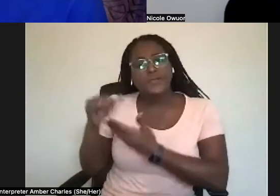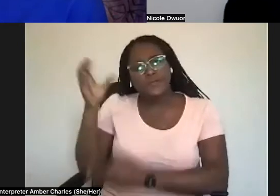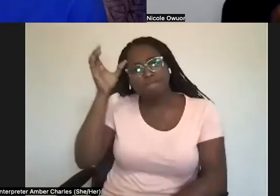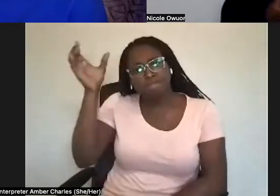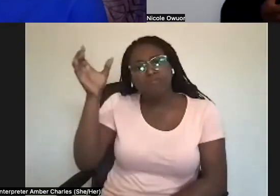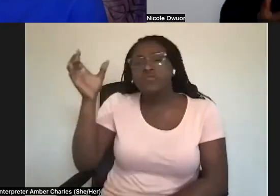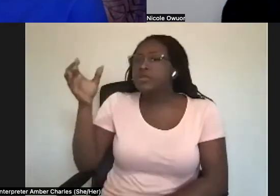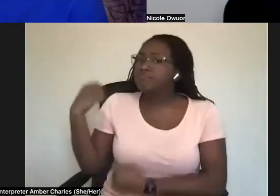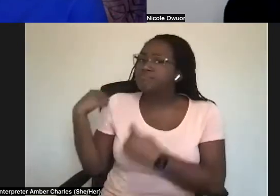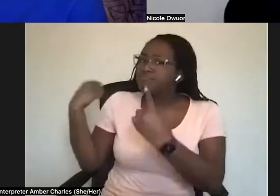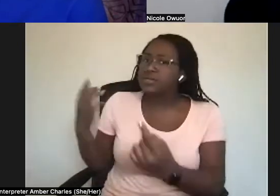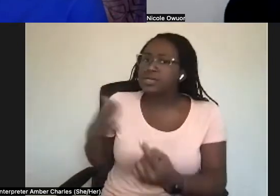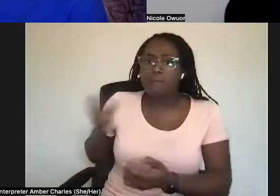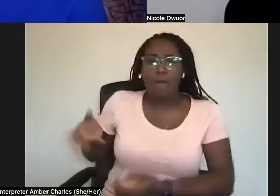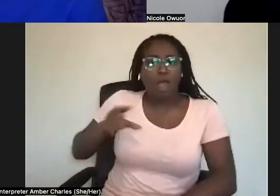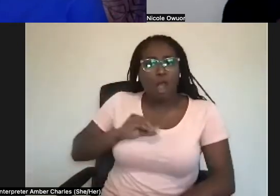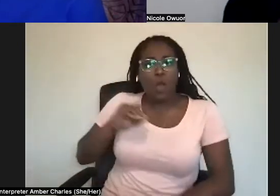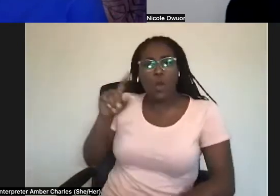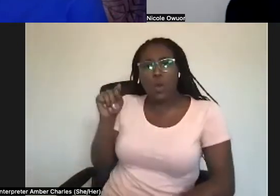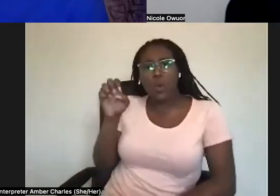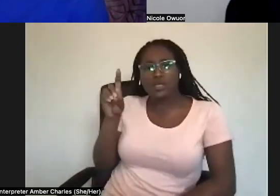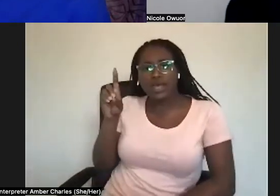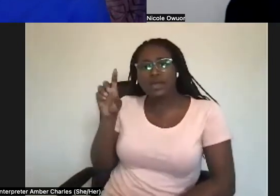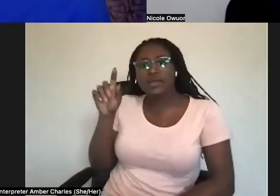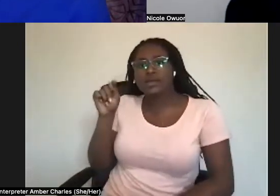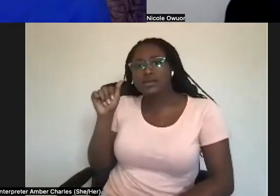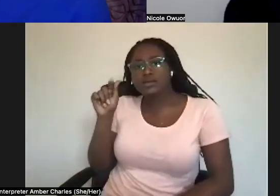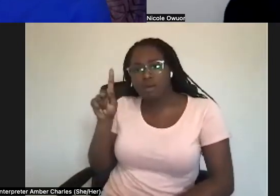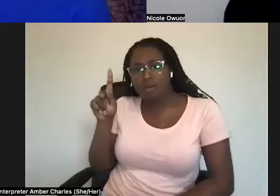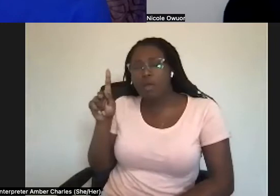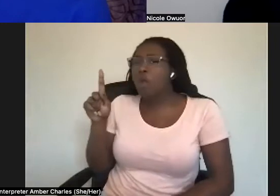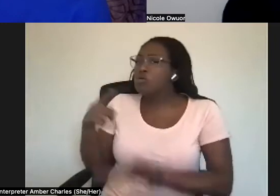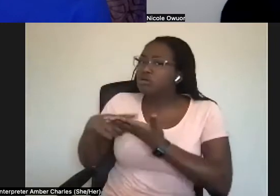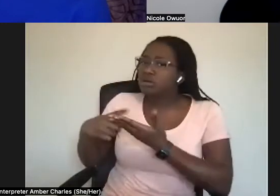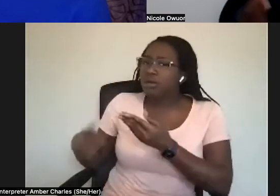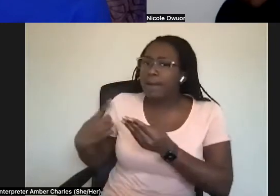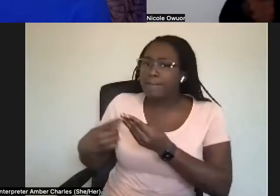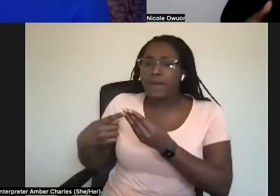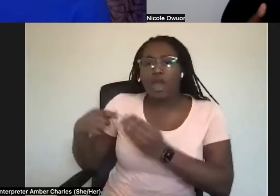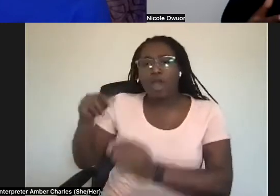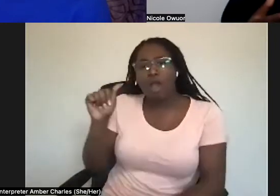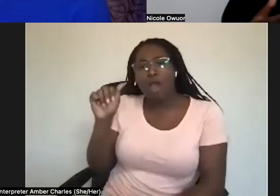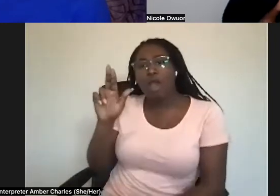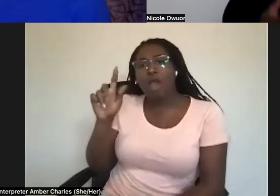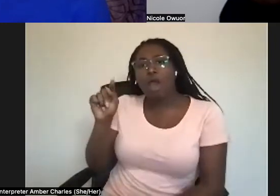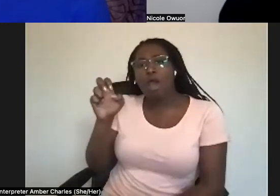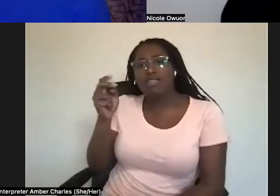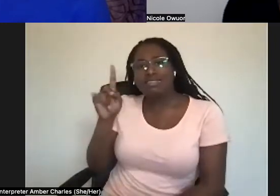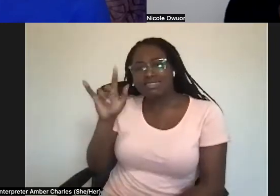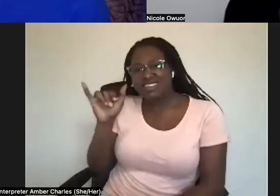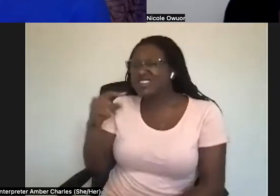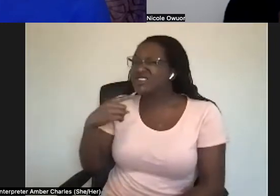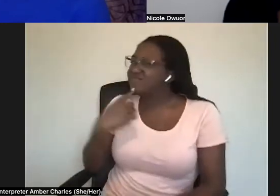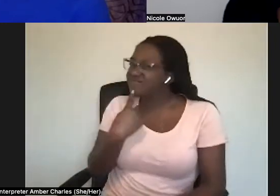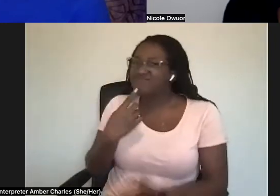about authenticity and some of the ways in which we can identify when we might be